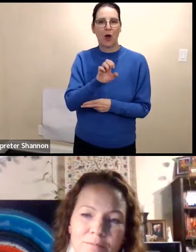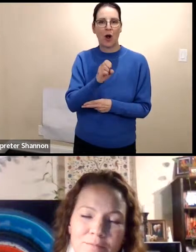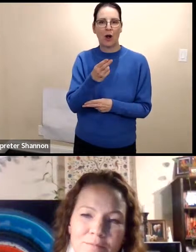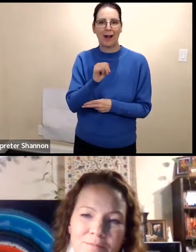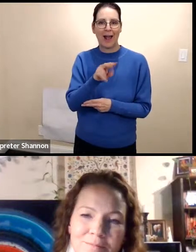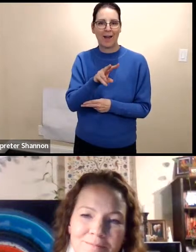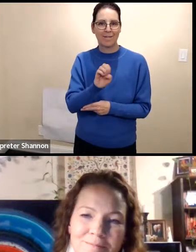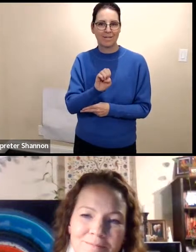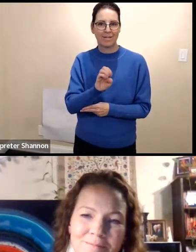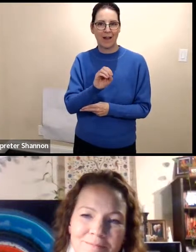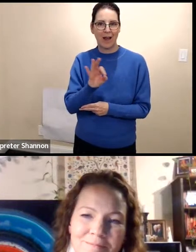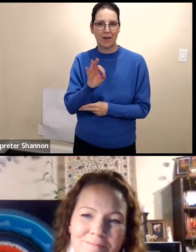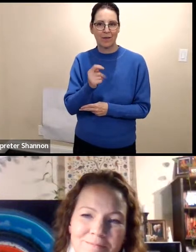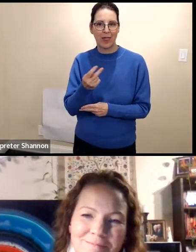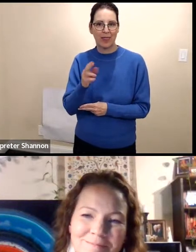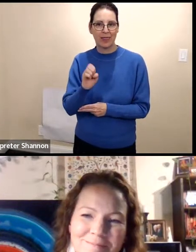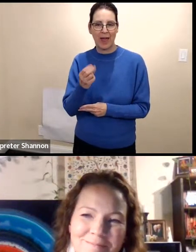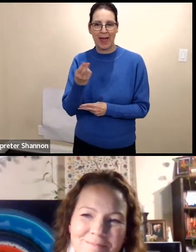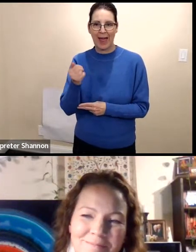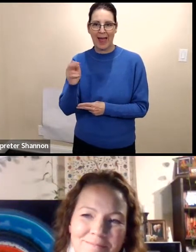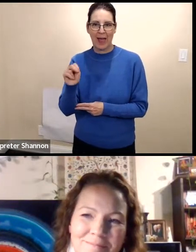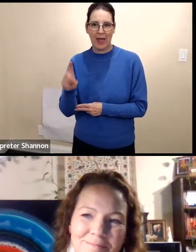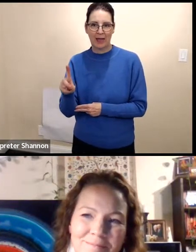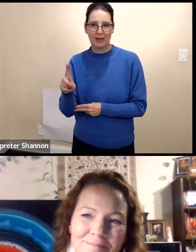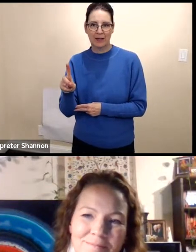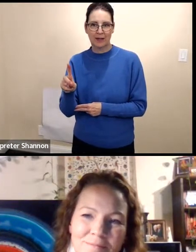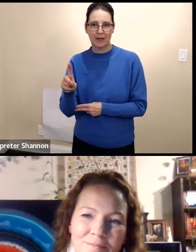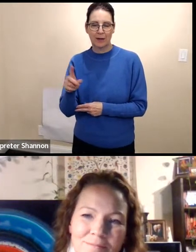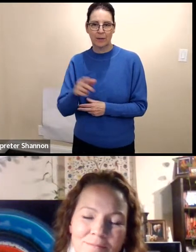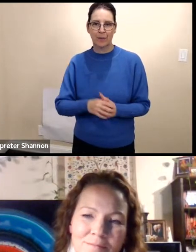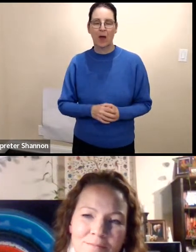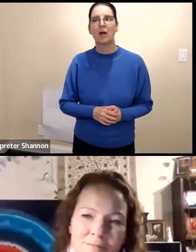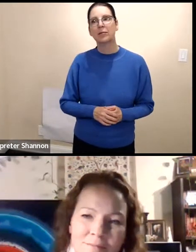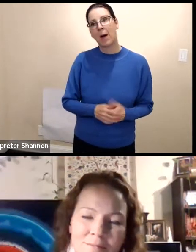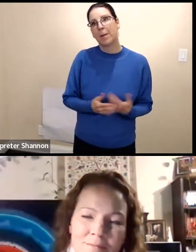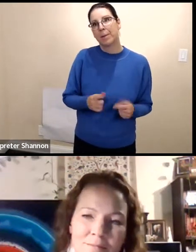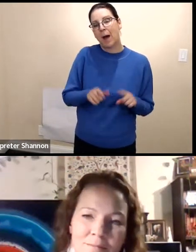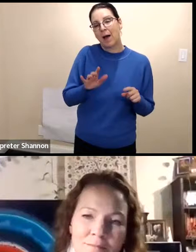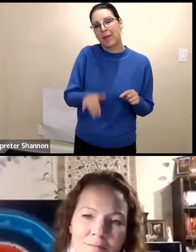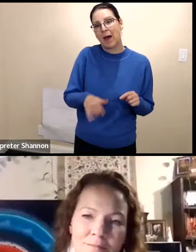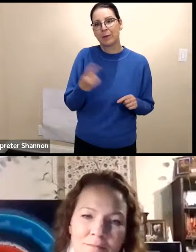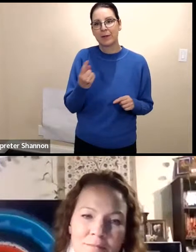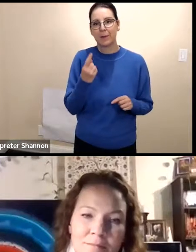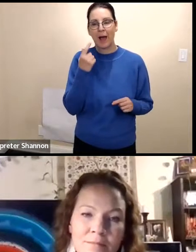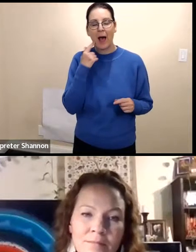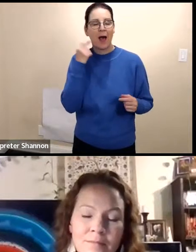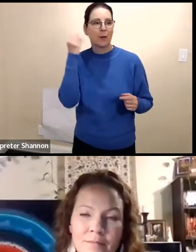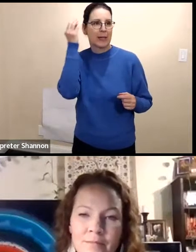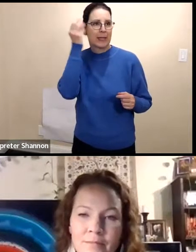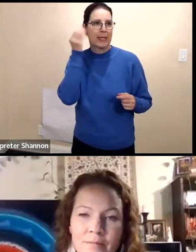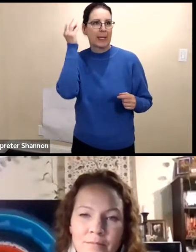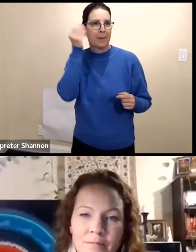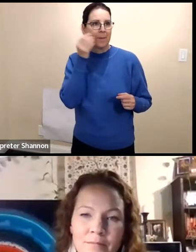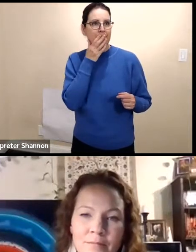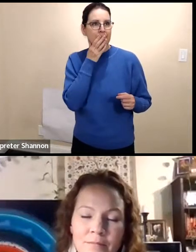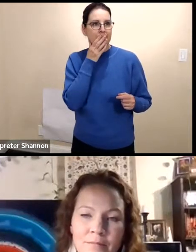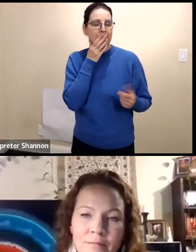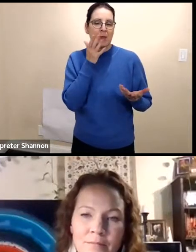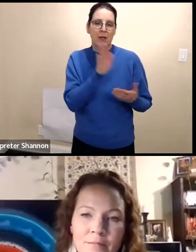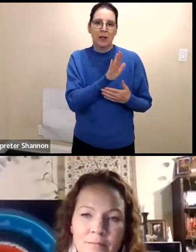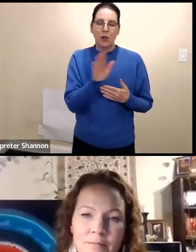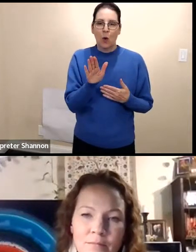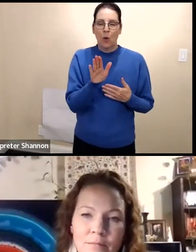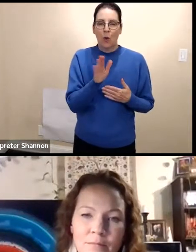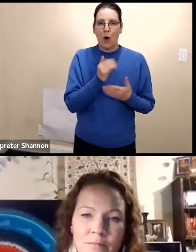um yeah so I actually that's that's something I was thinking of with both of your work kind of in a different way uh